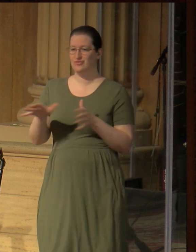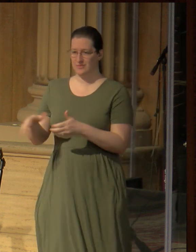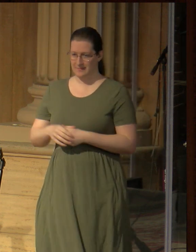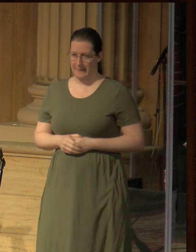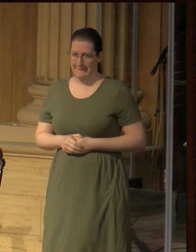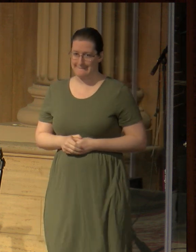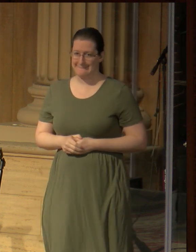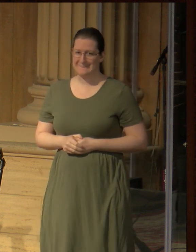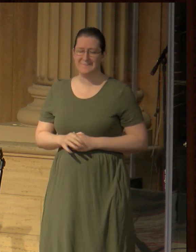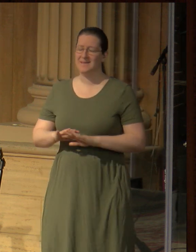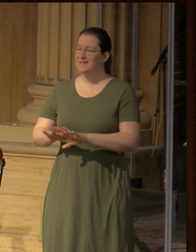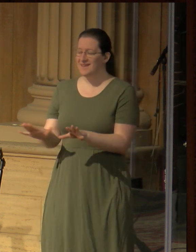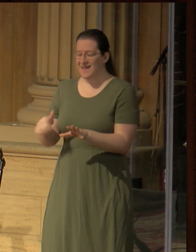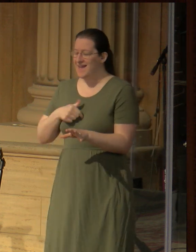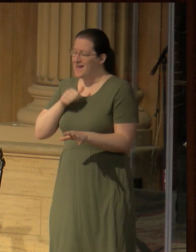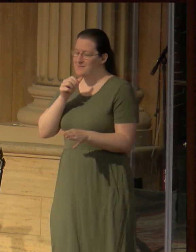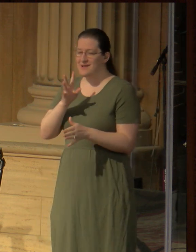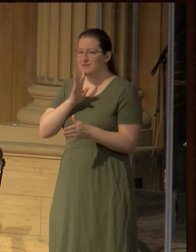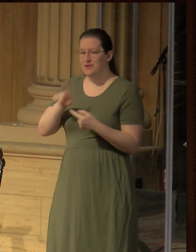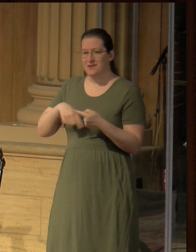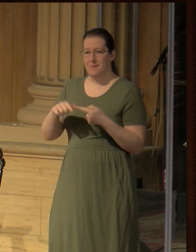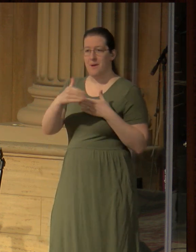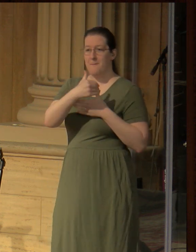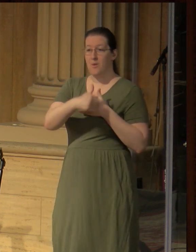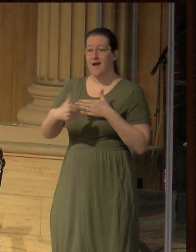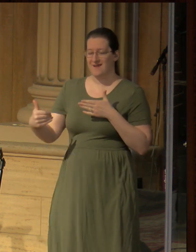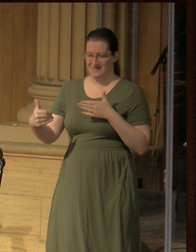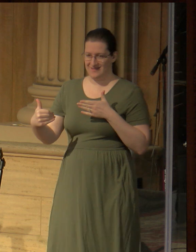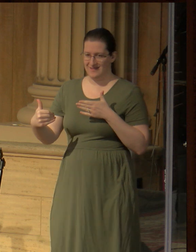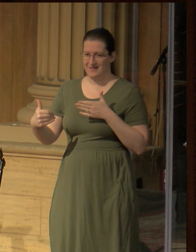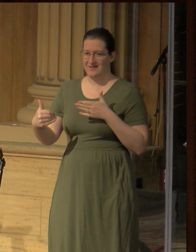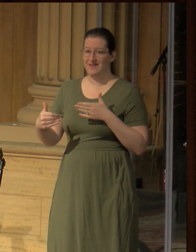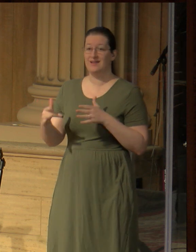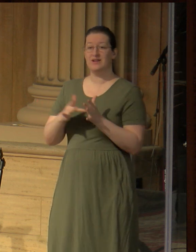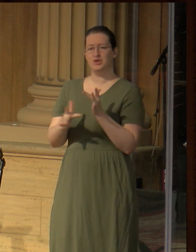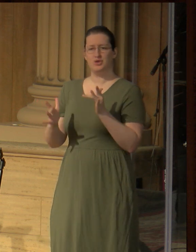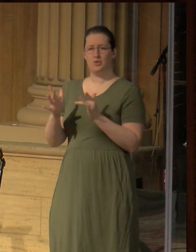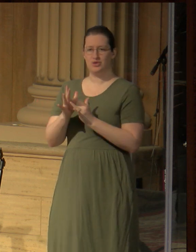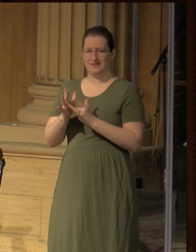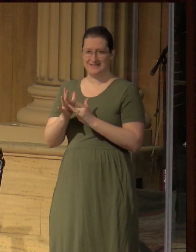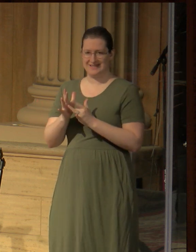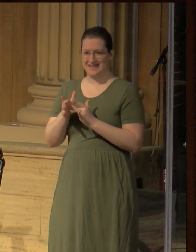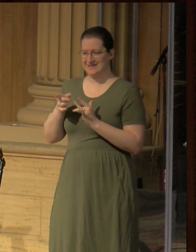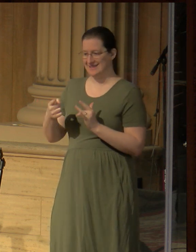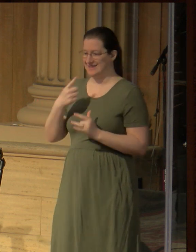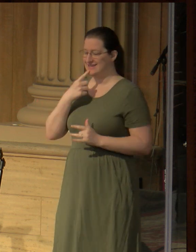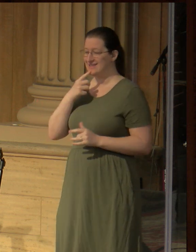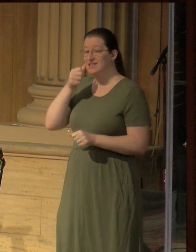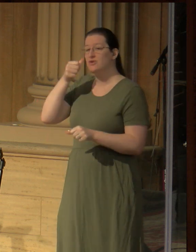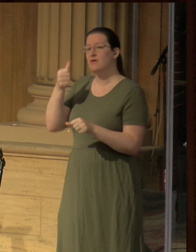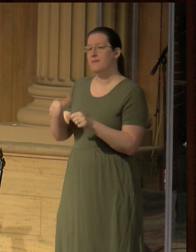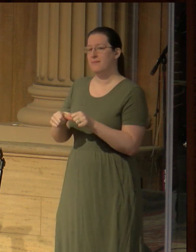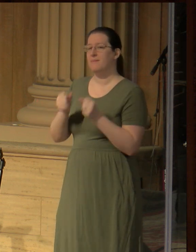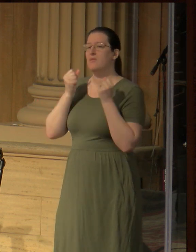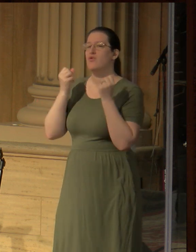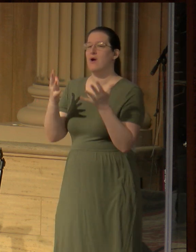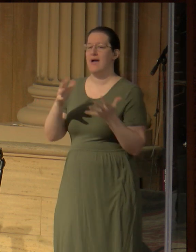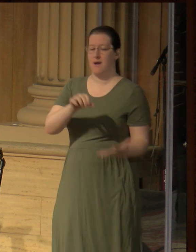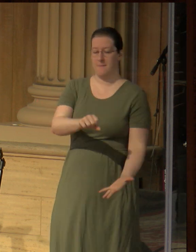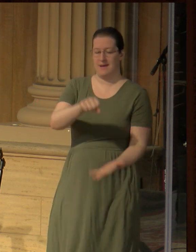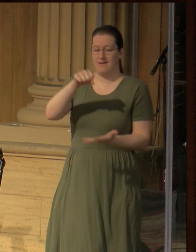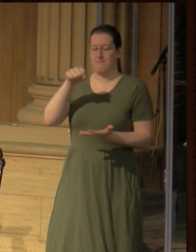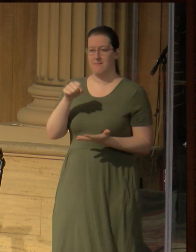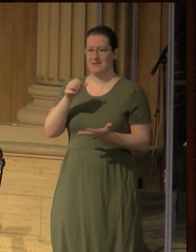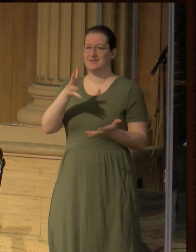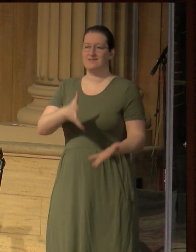something else. And the key to knowing what he's telling them to beware of, he says, is to remember how many baskets full